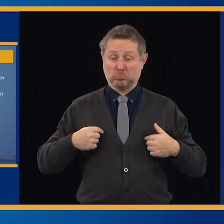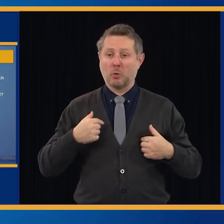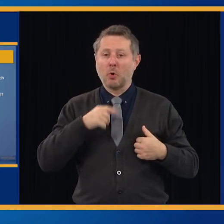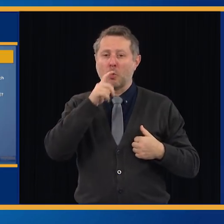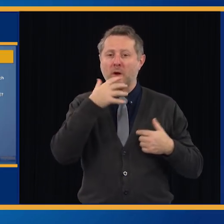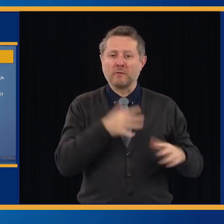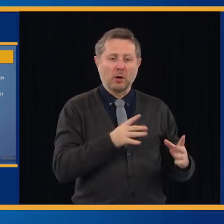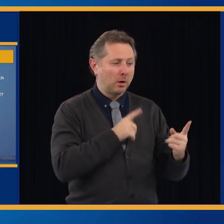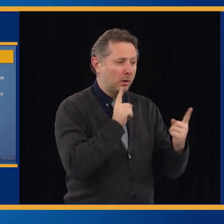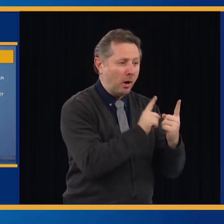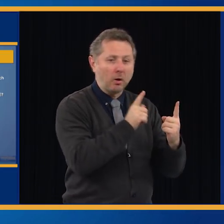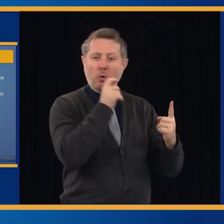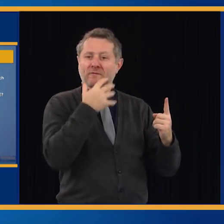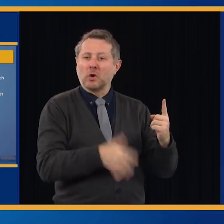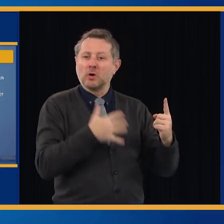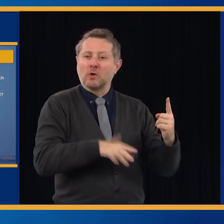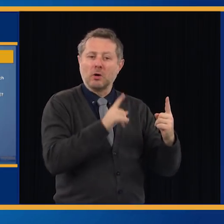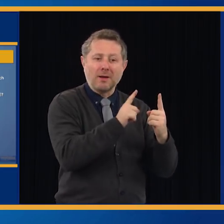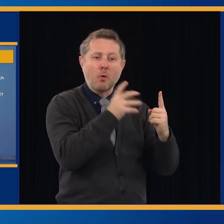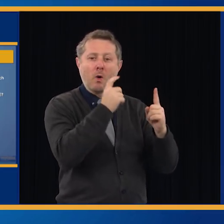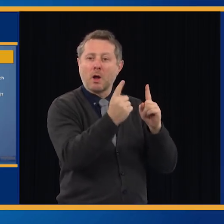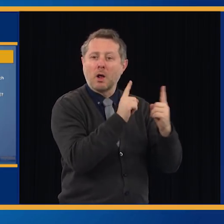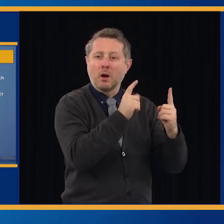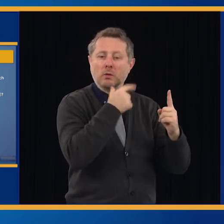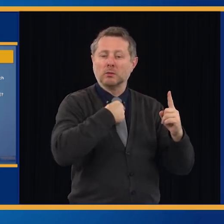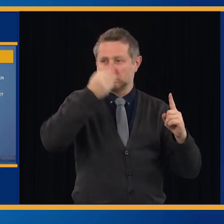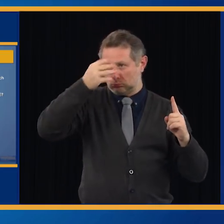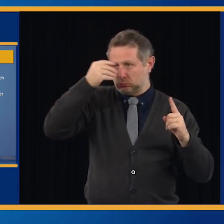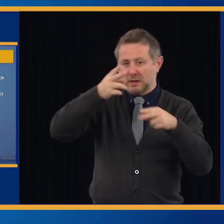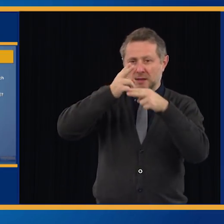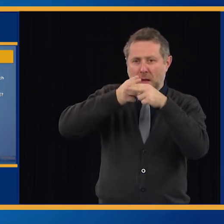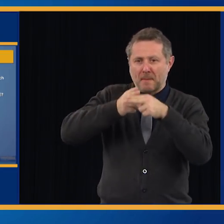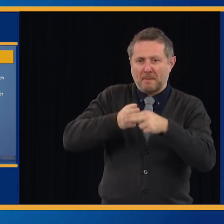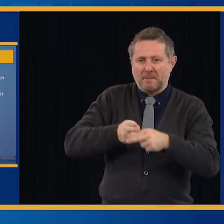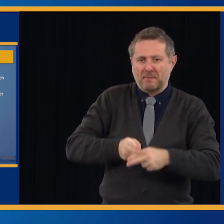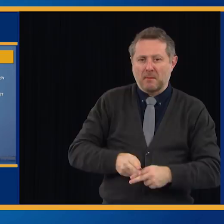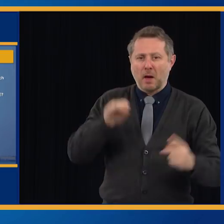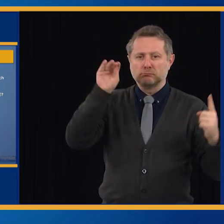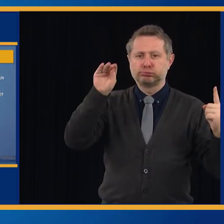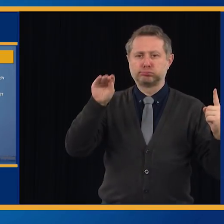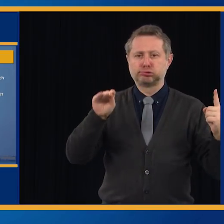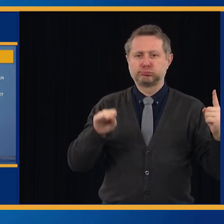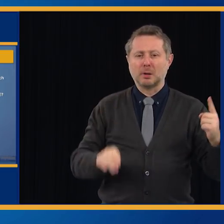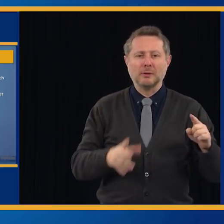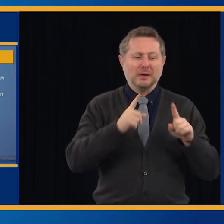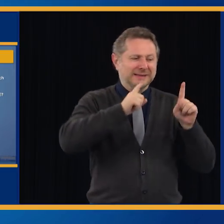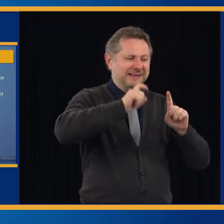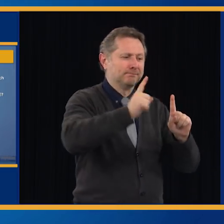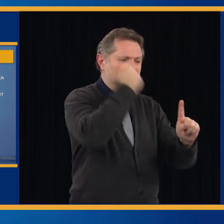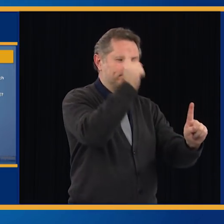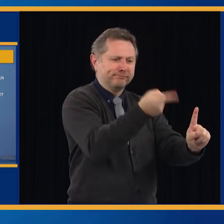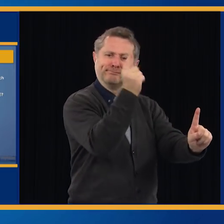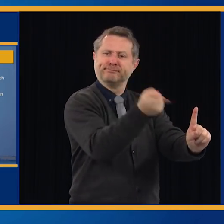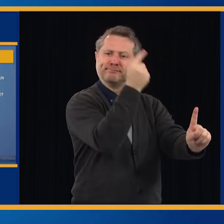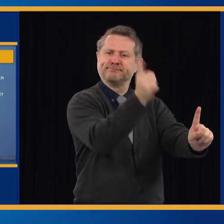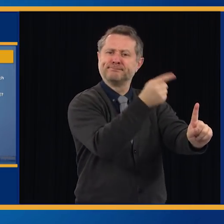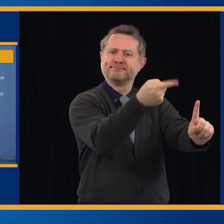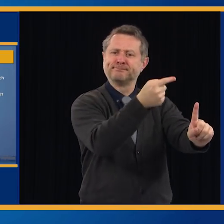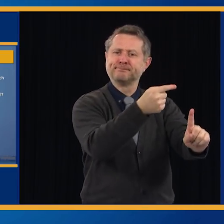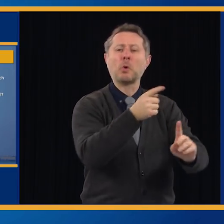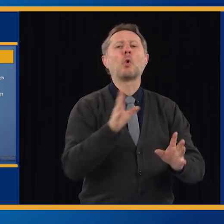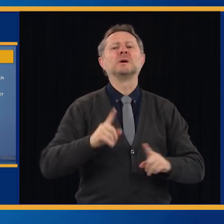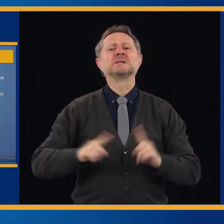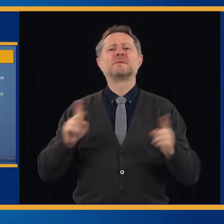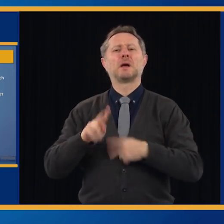you notify people, you test people. That's a whole different operation. The